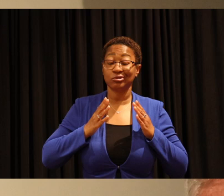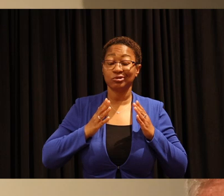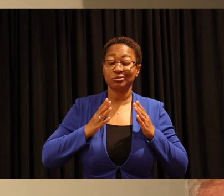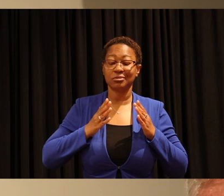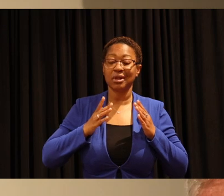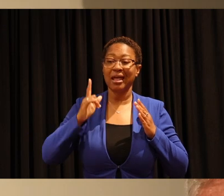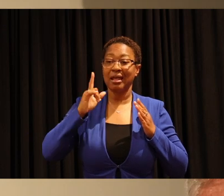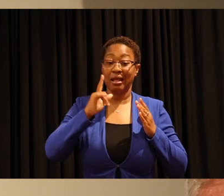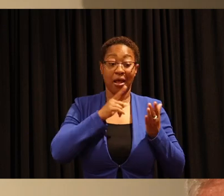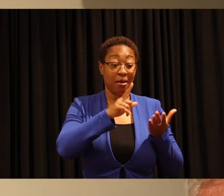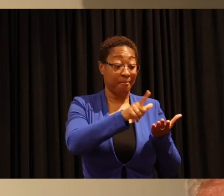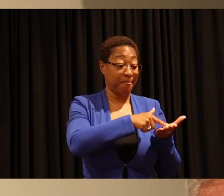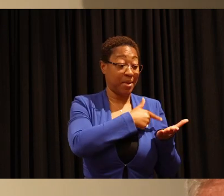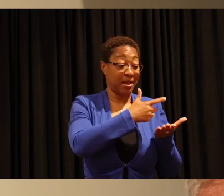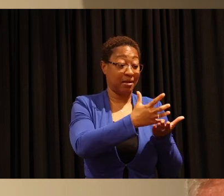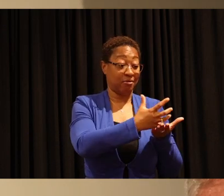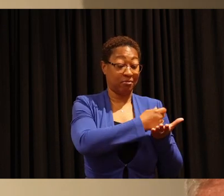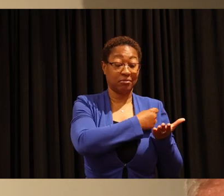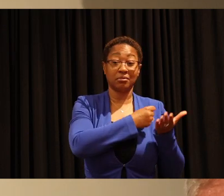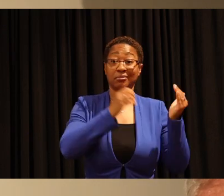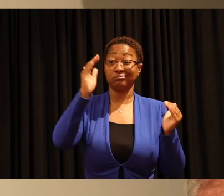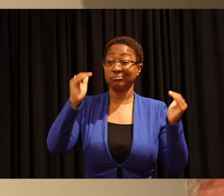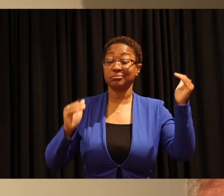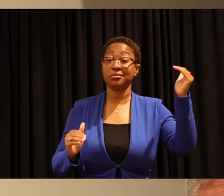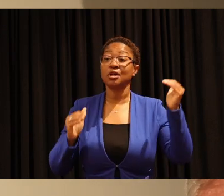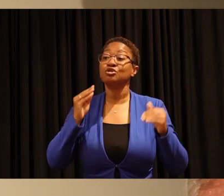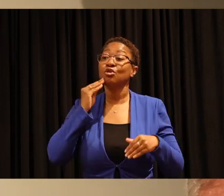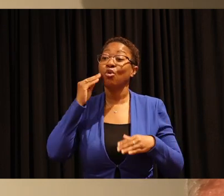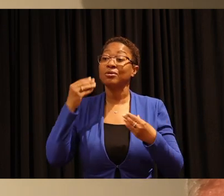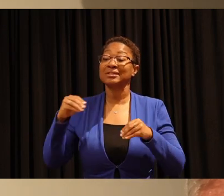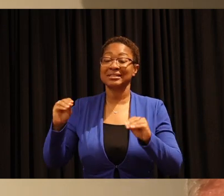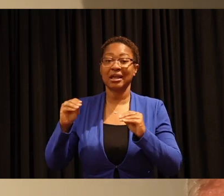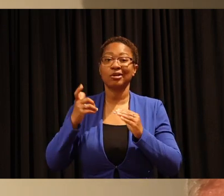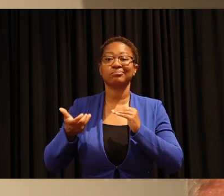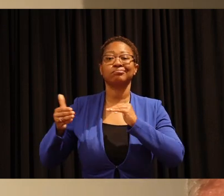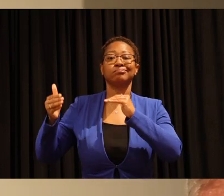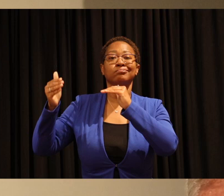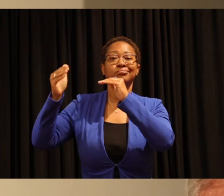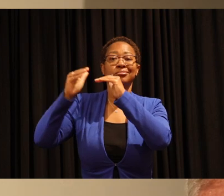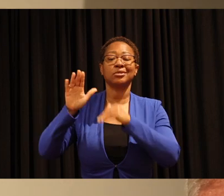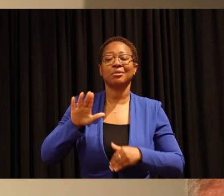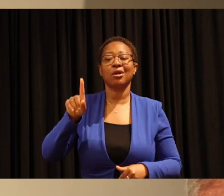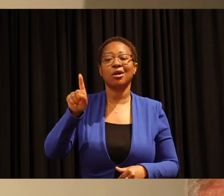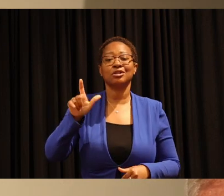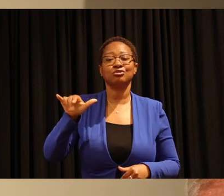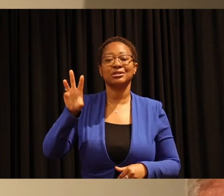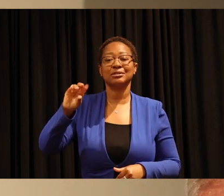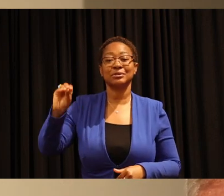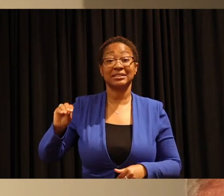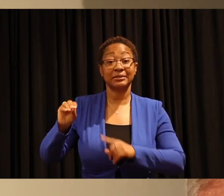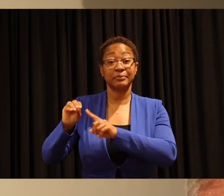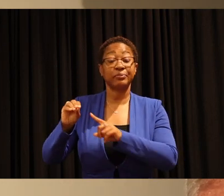wage growth. And so home ownership prices, or home sale prices rather, have been like escalating at a rate of about